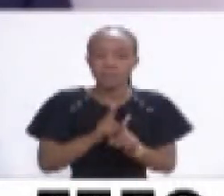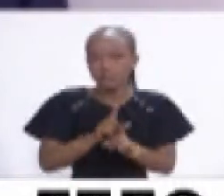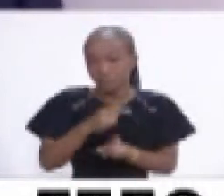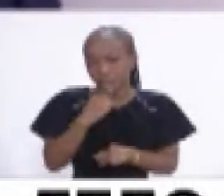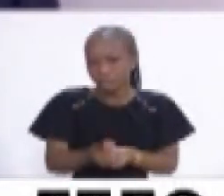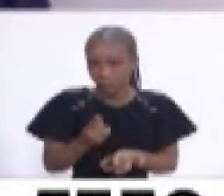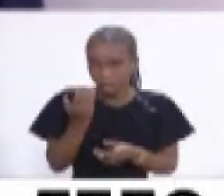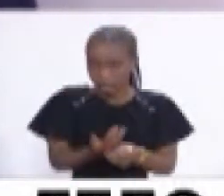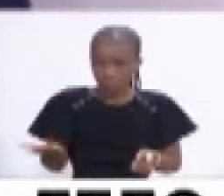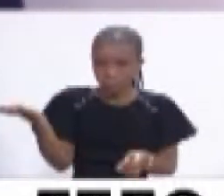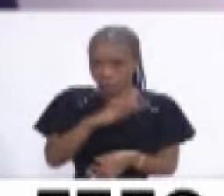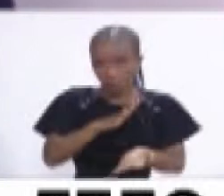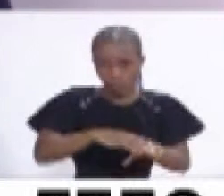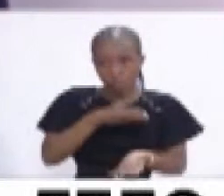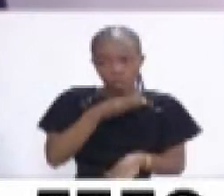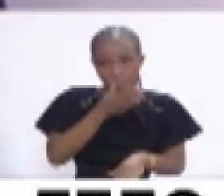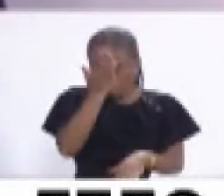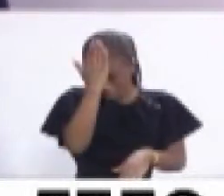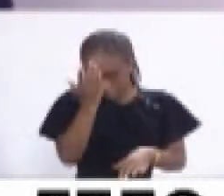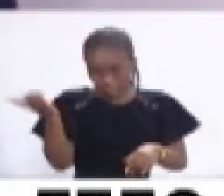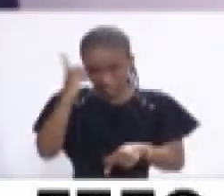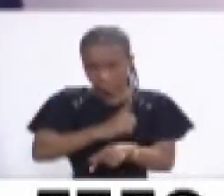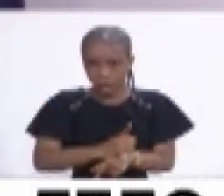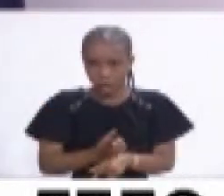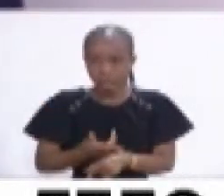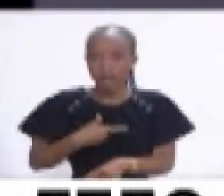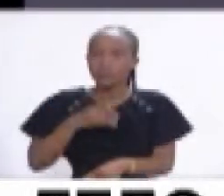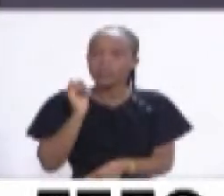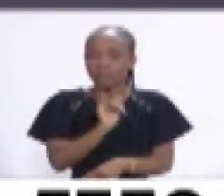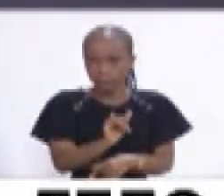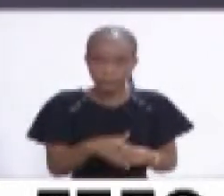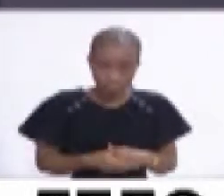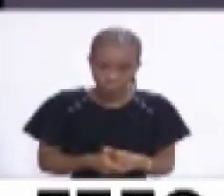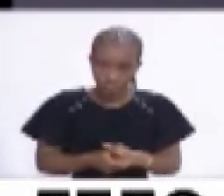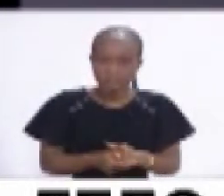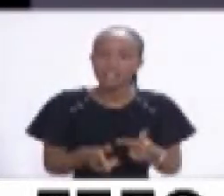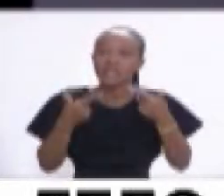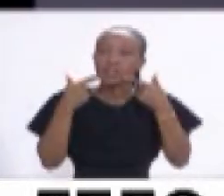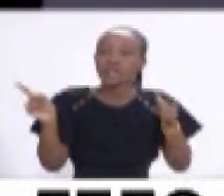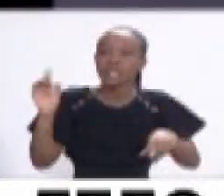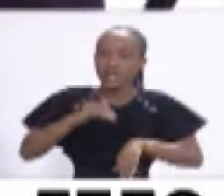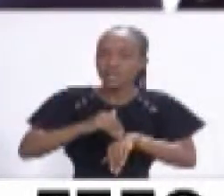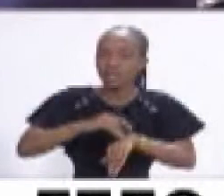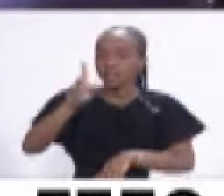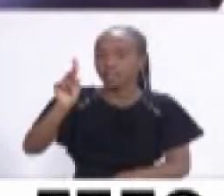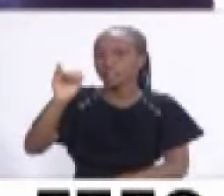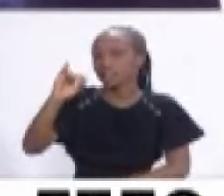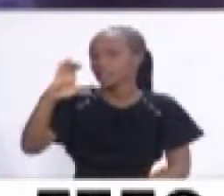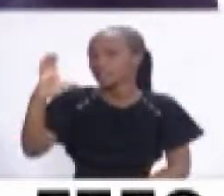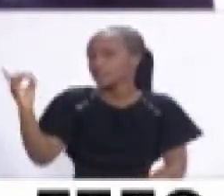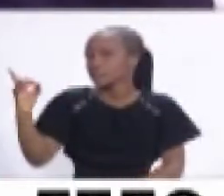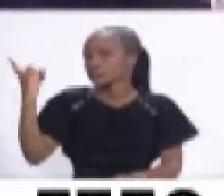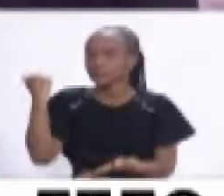the child will come back and learn. We shall absorb that cushion. Magoha made the announcement at KICD headquarters